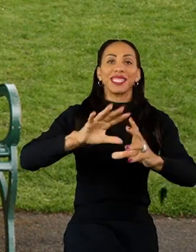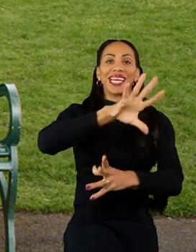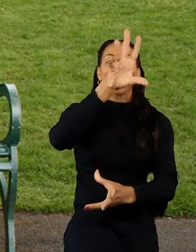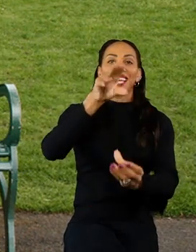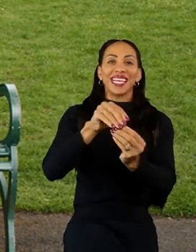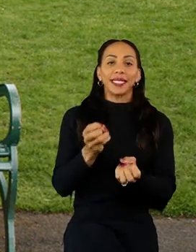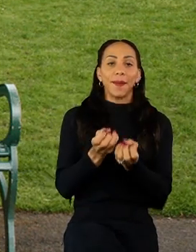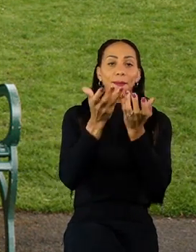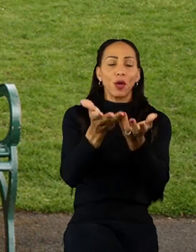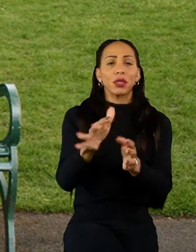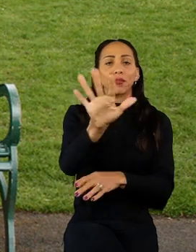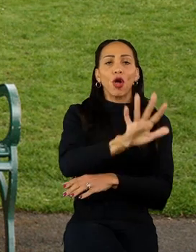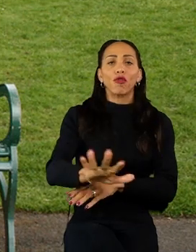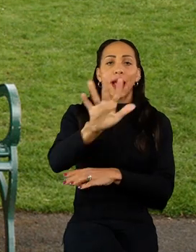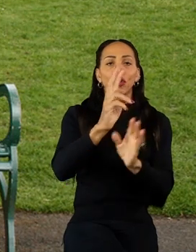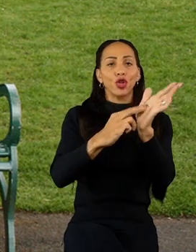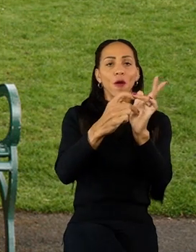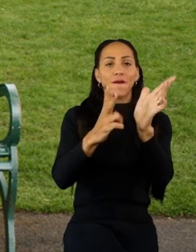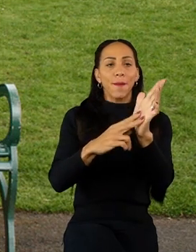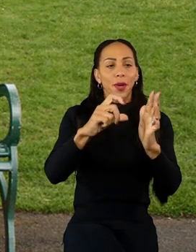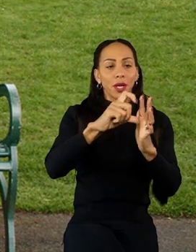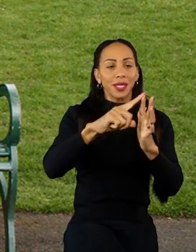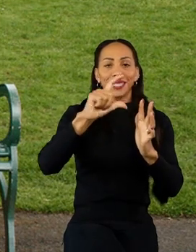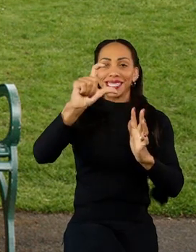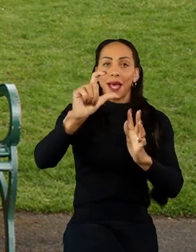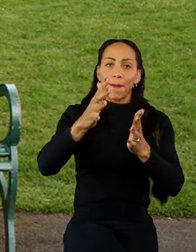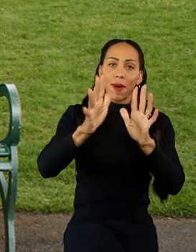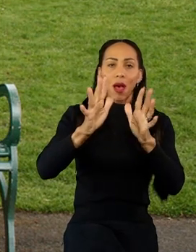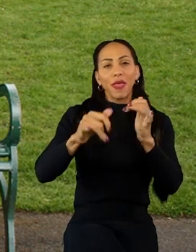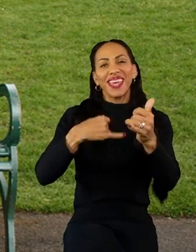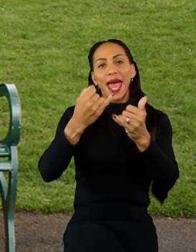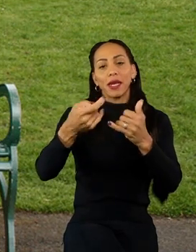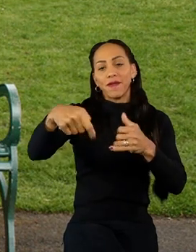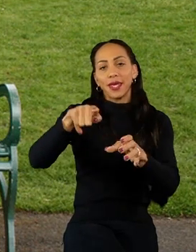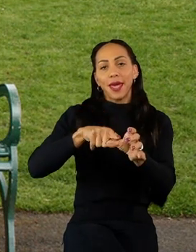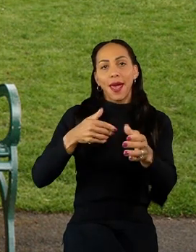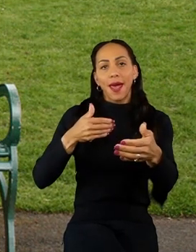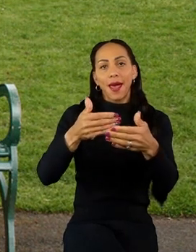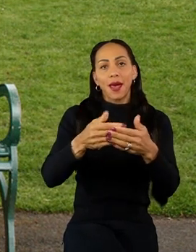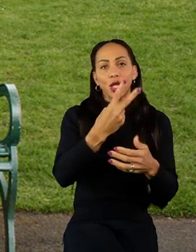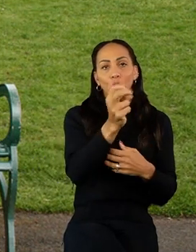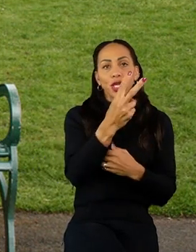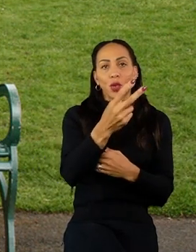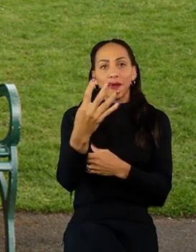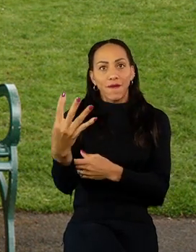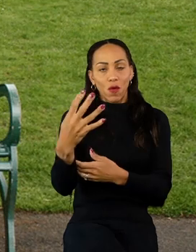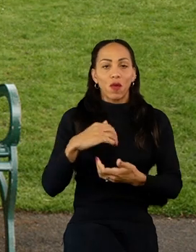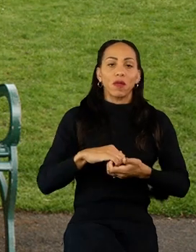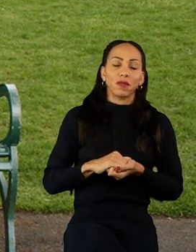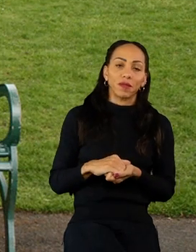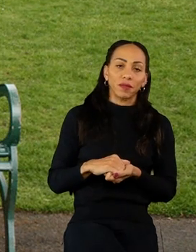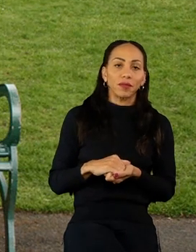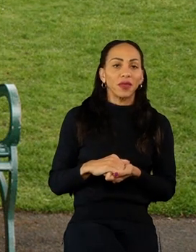that we have planned for to happen in November. It could be November, December, certainly the end of this